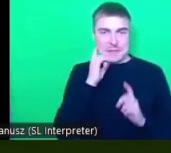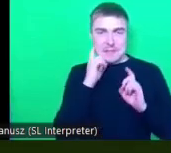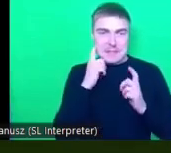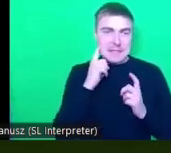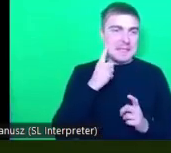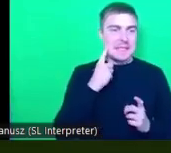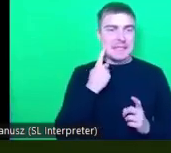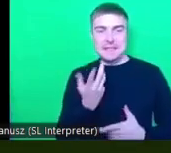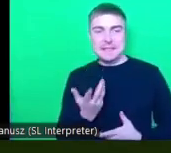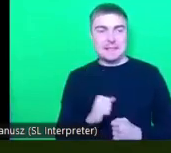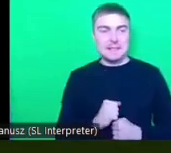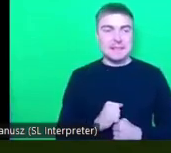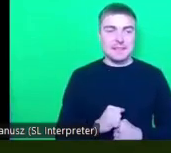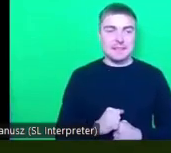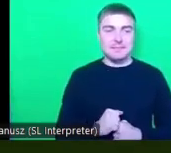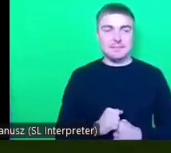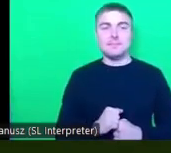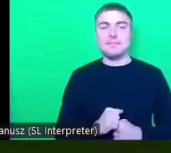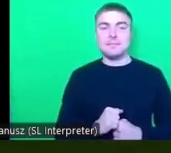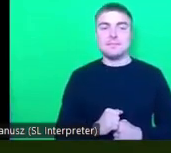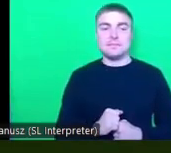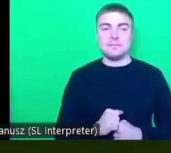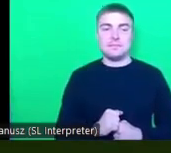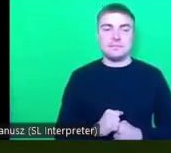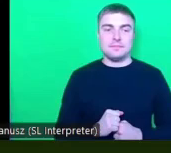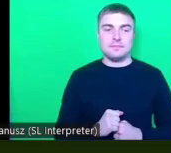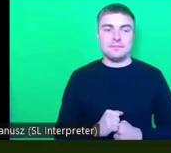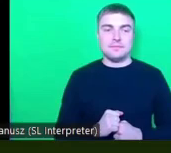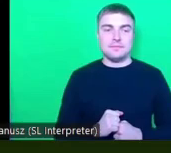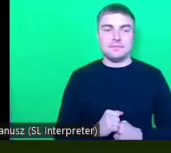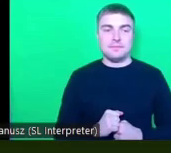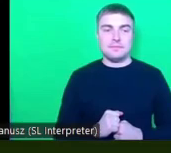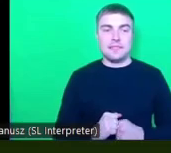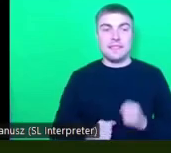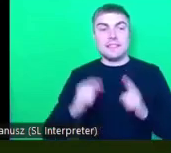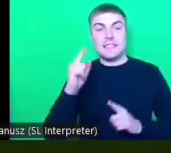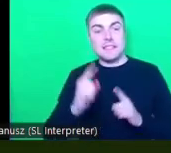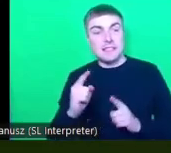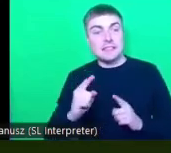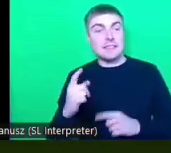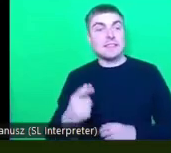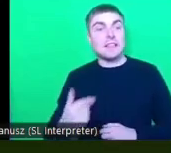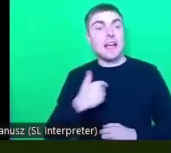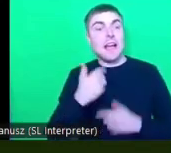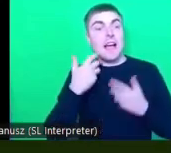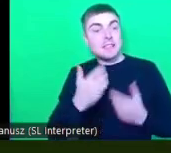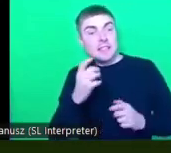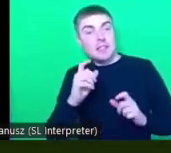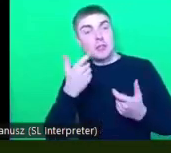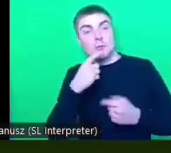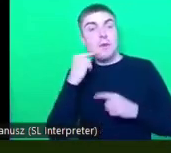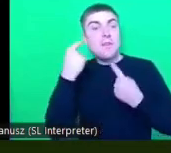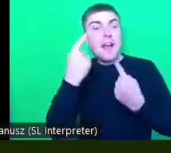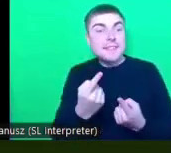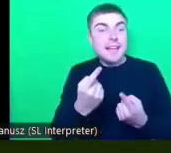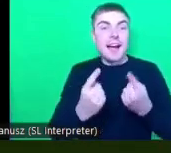got a hole in my head. So sometimes I think something and I say something totally different. So we will see what happened